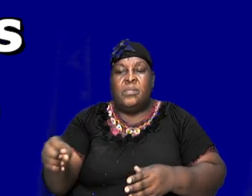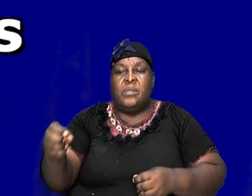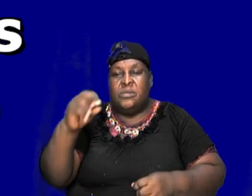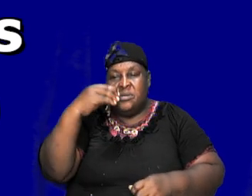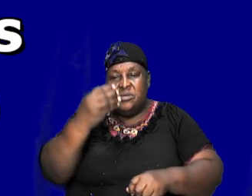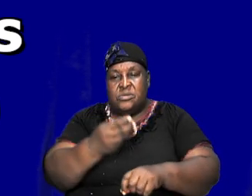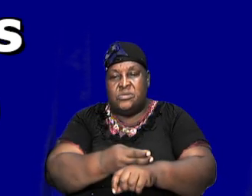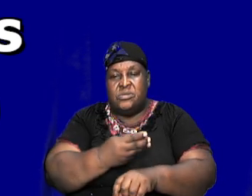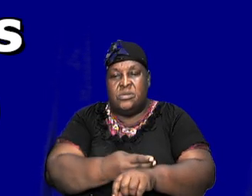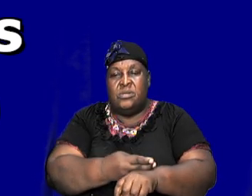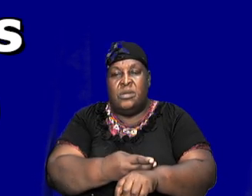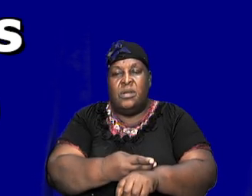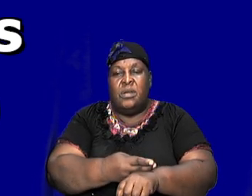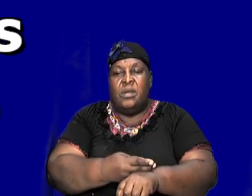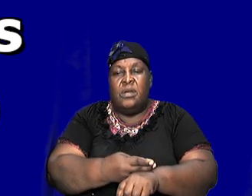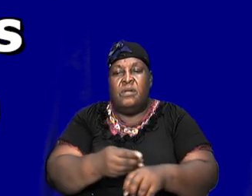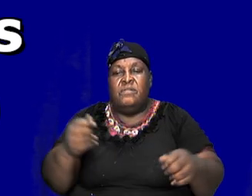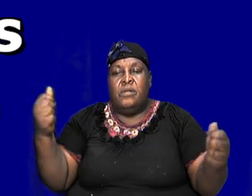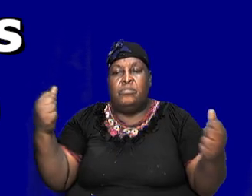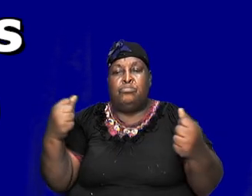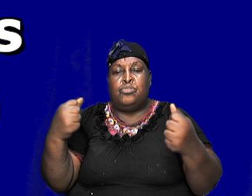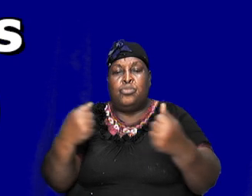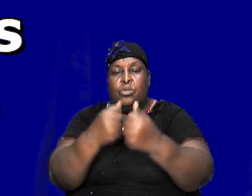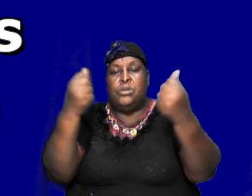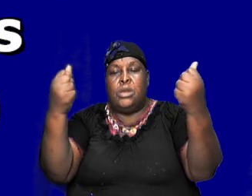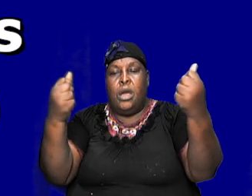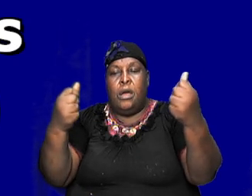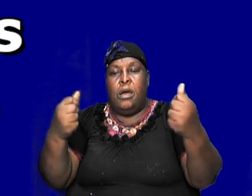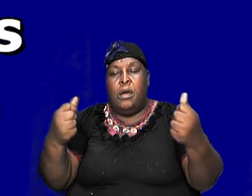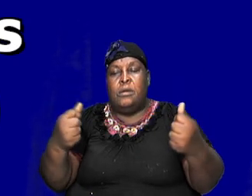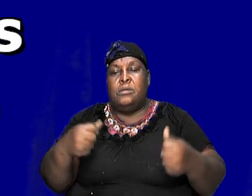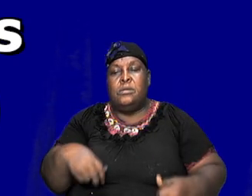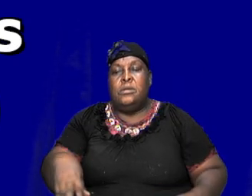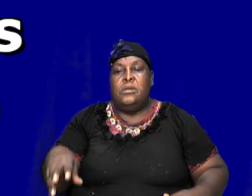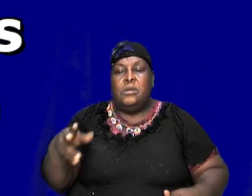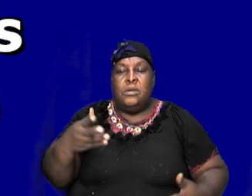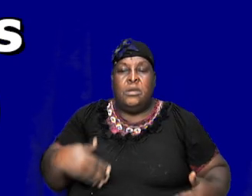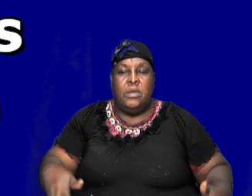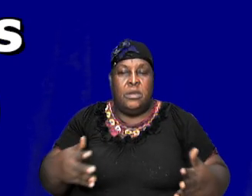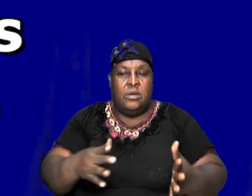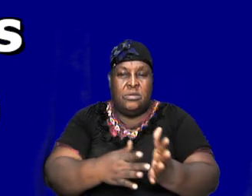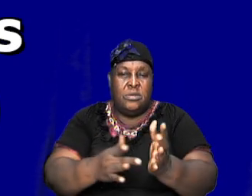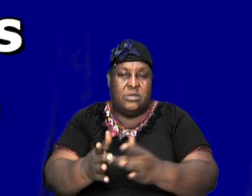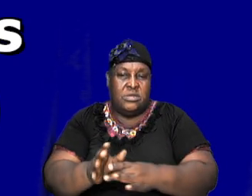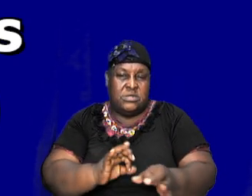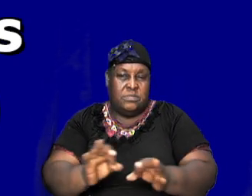of thunder. So here you find he is explaining the terminology here.